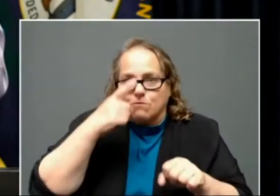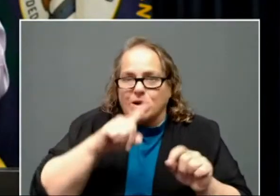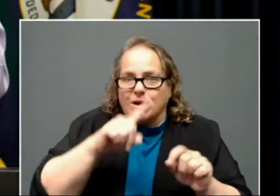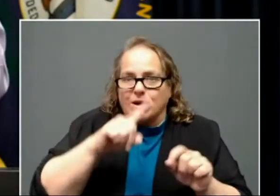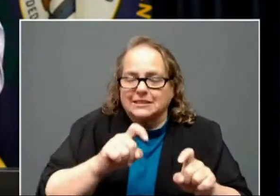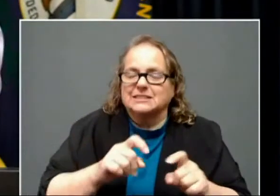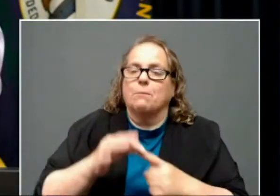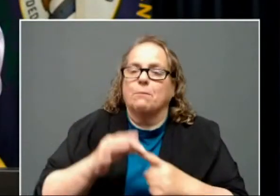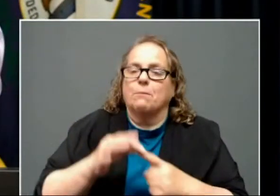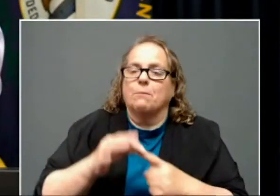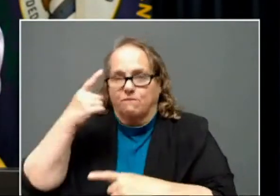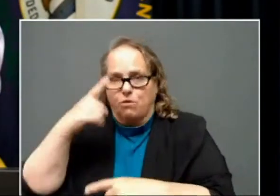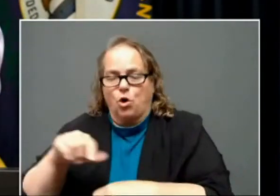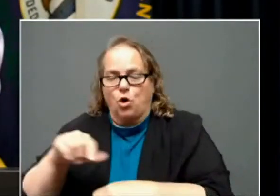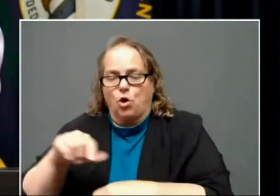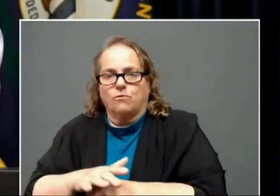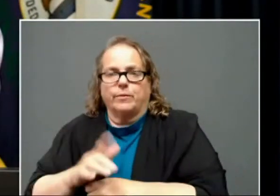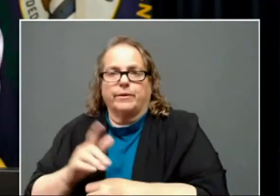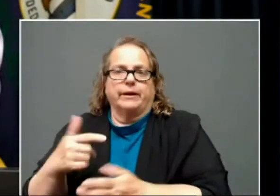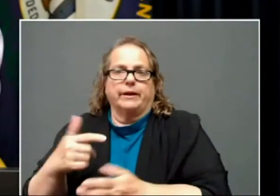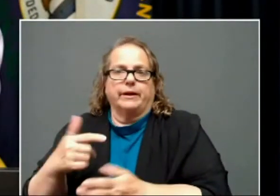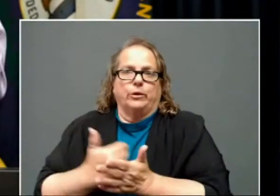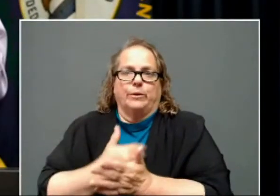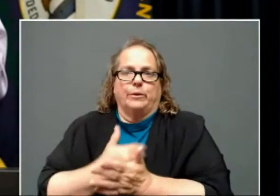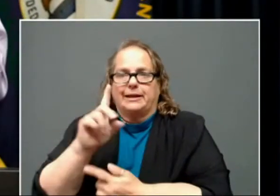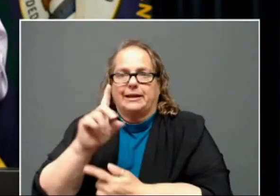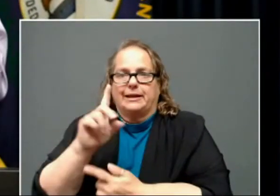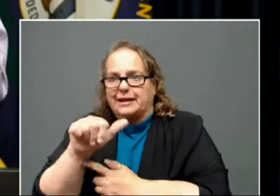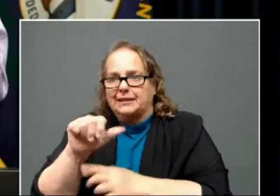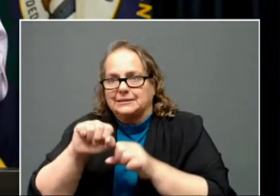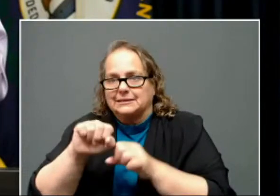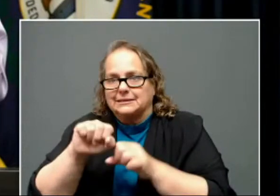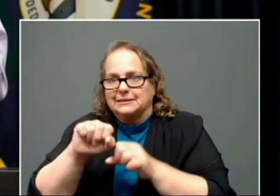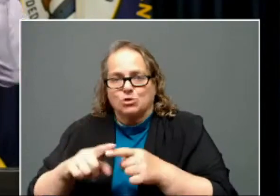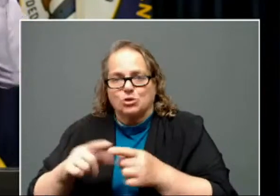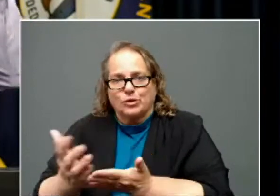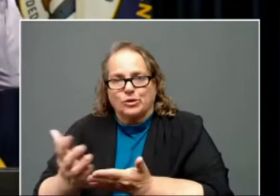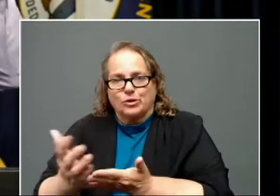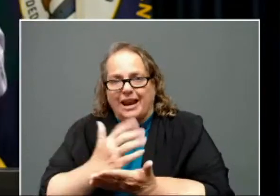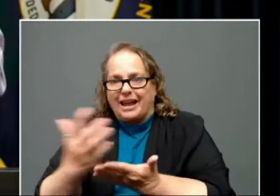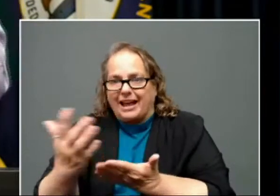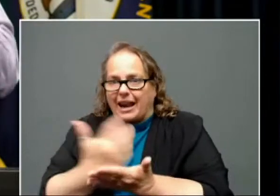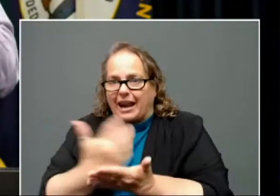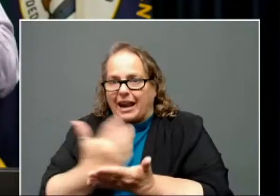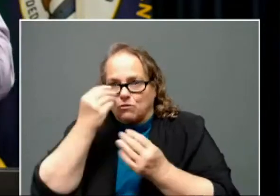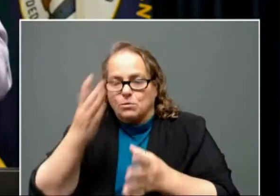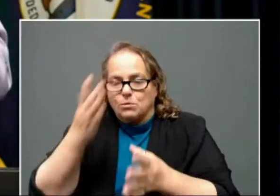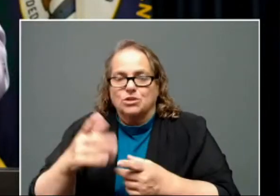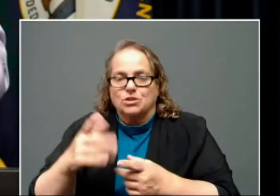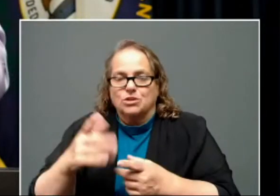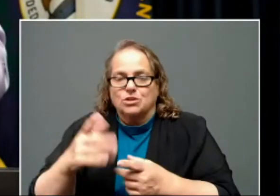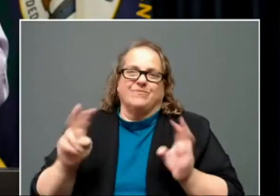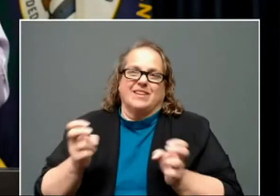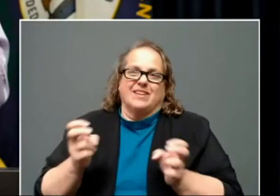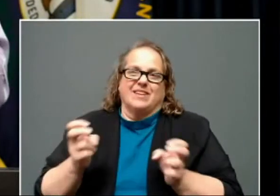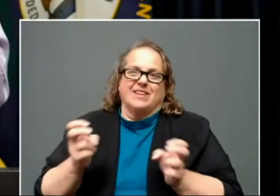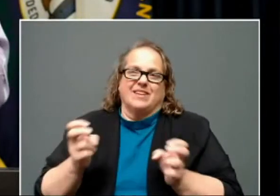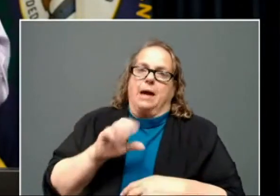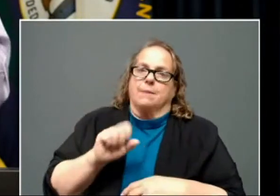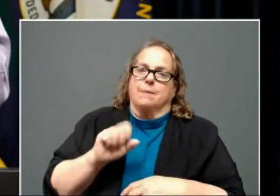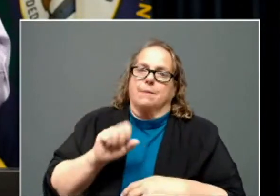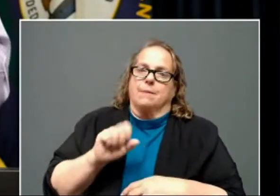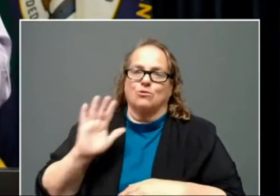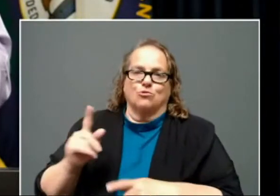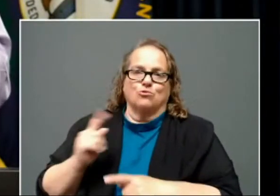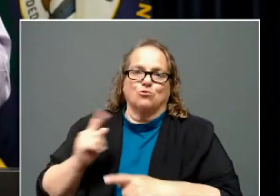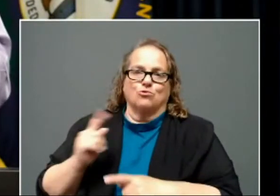had to build data systems to capture the information. We had labs that were not traditional labs. So we had